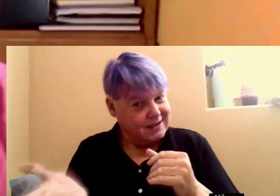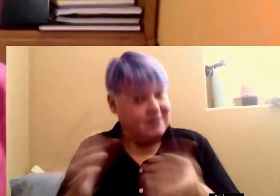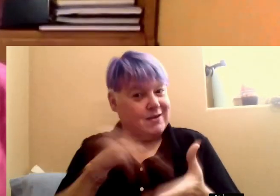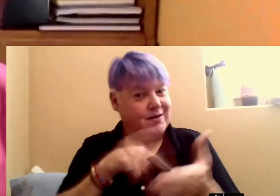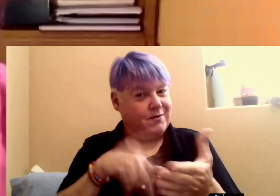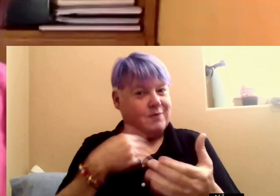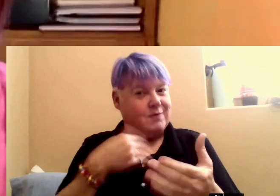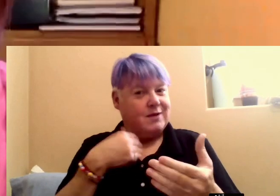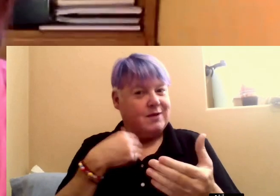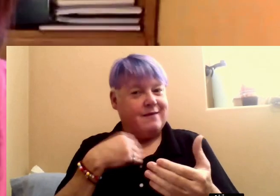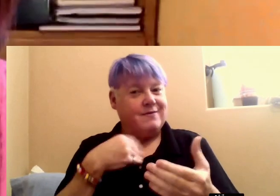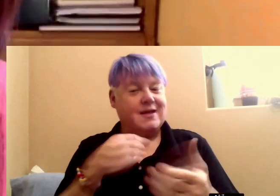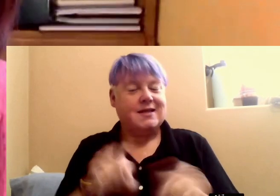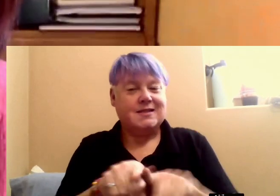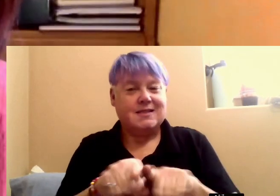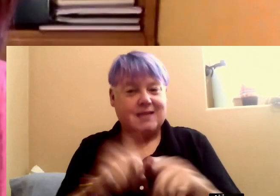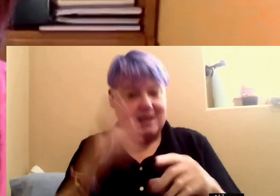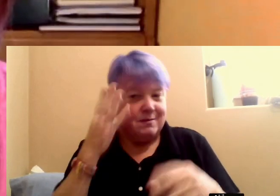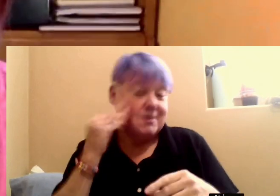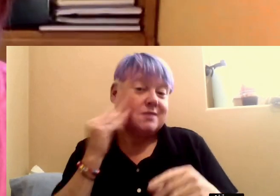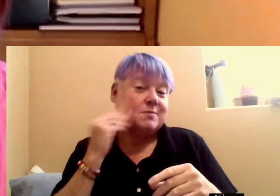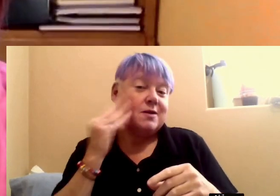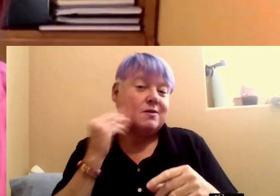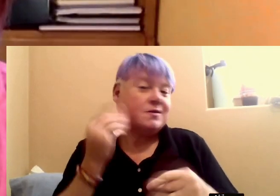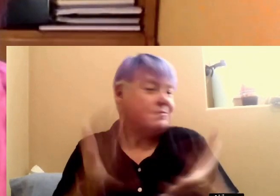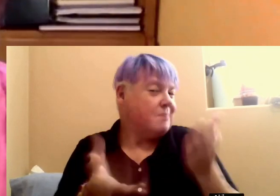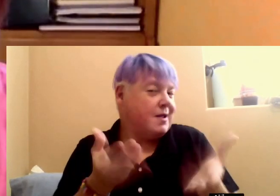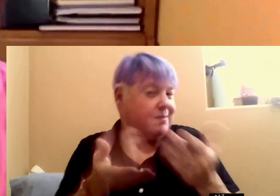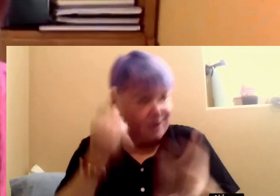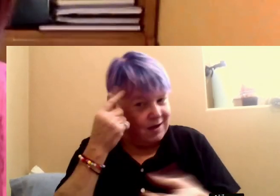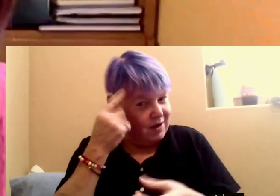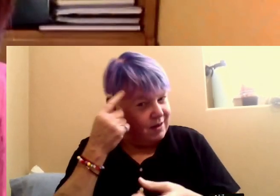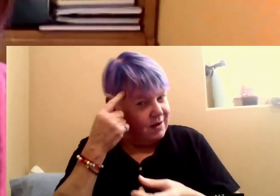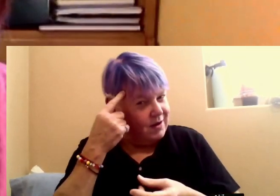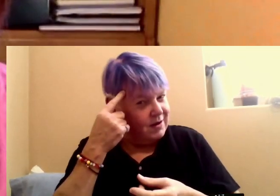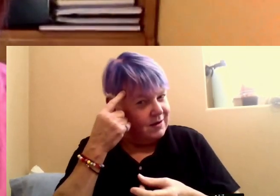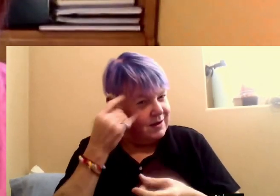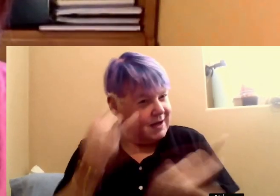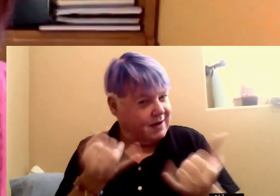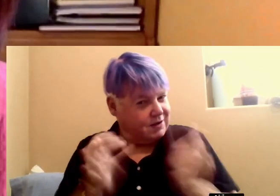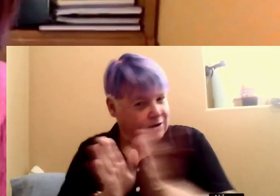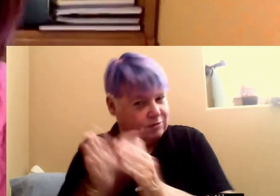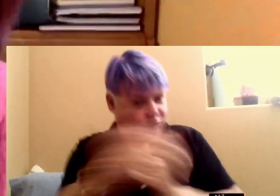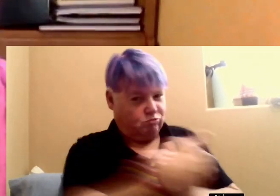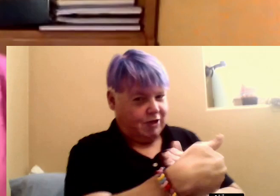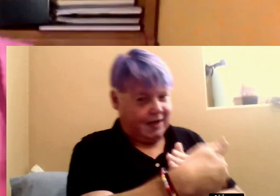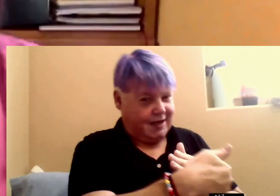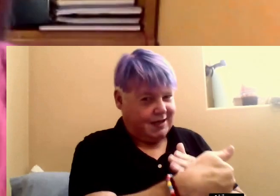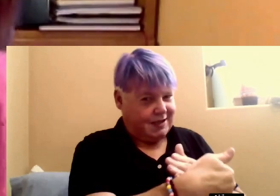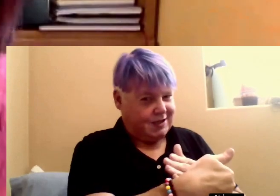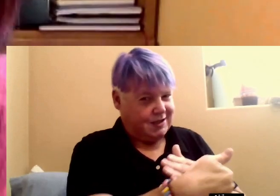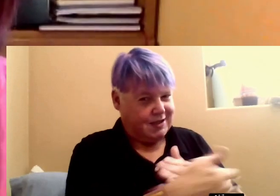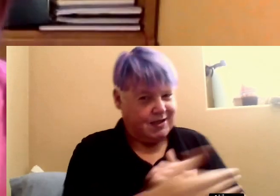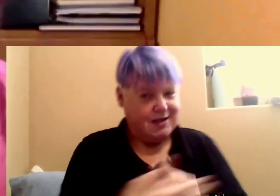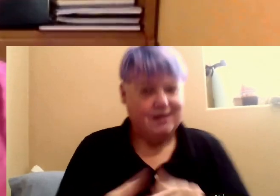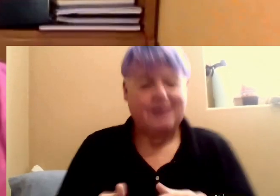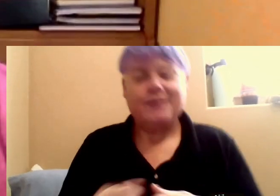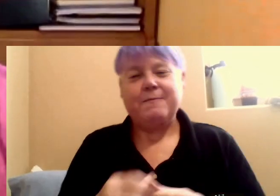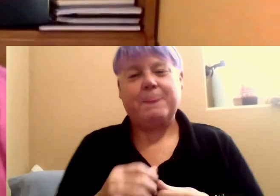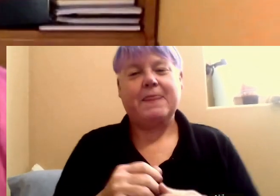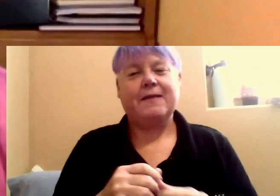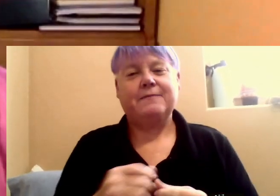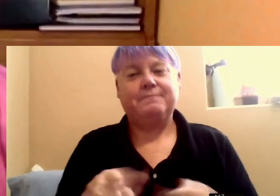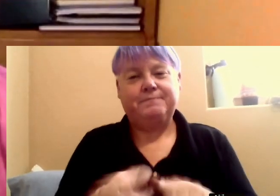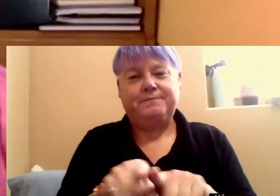same experience of, you might not have thought this is where this is going. Now it's going to turn over here, always steering towards the same